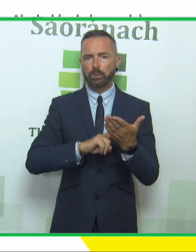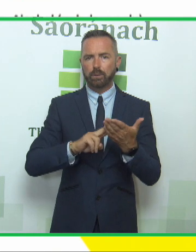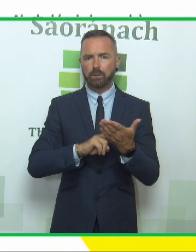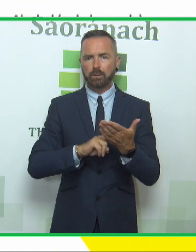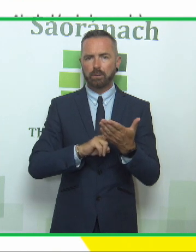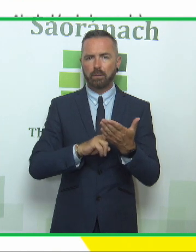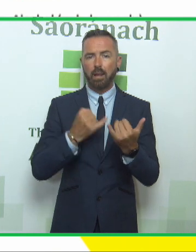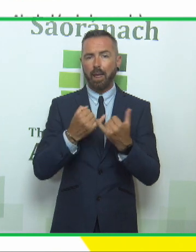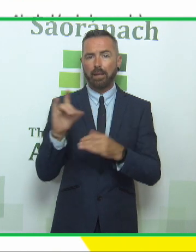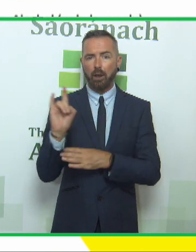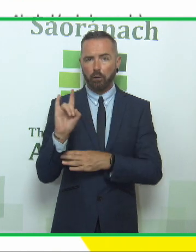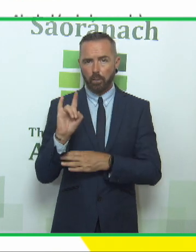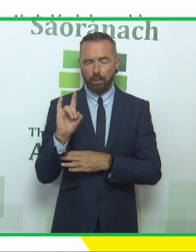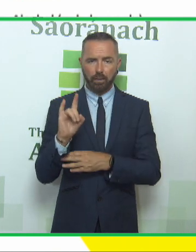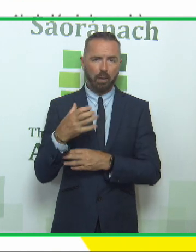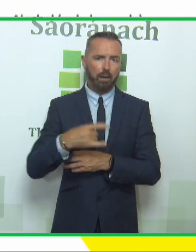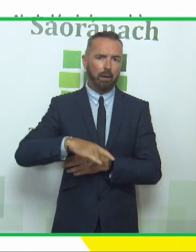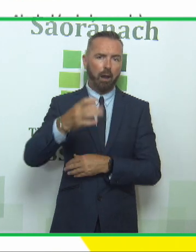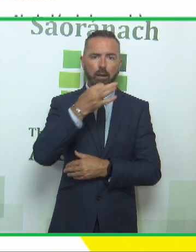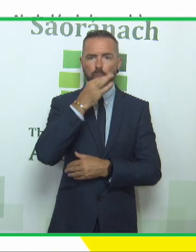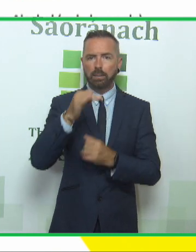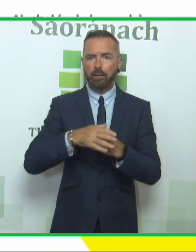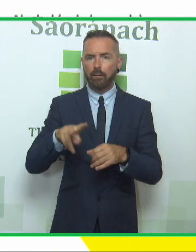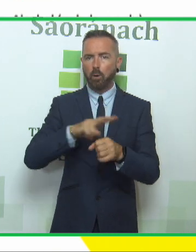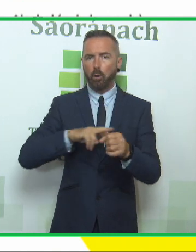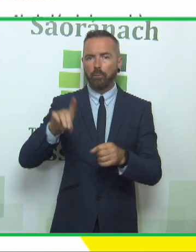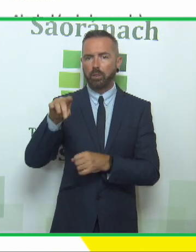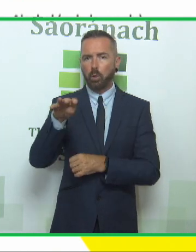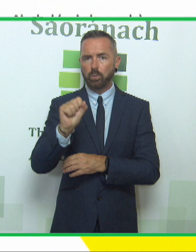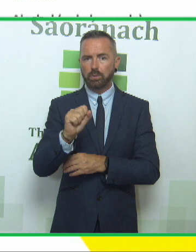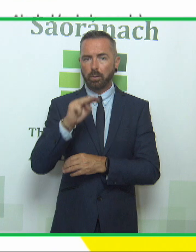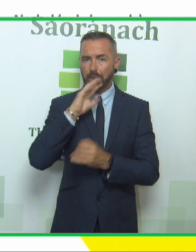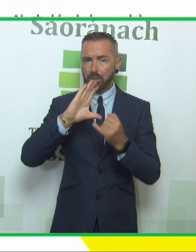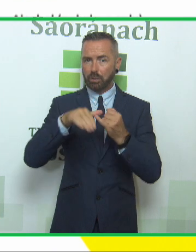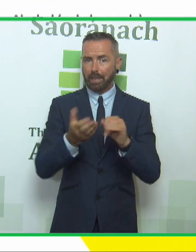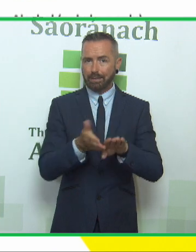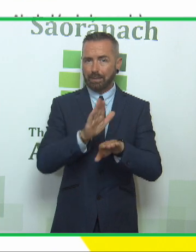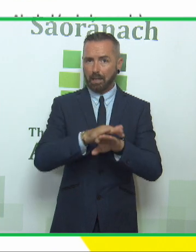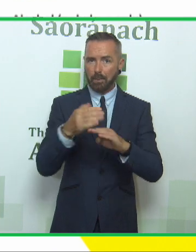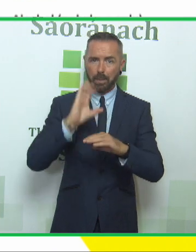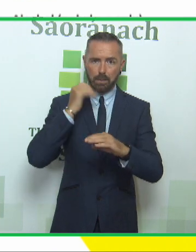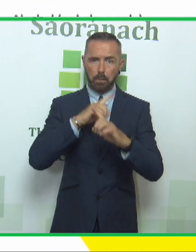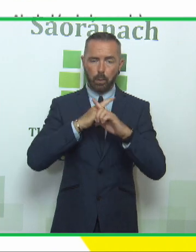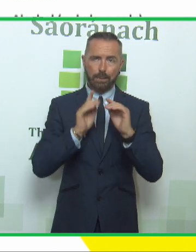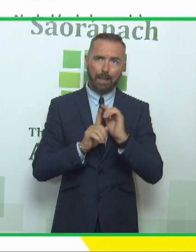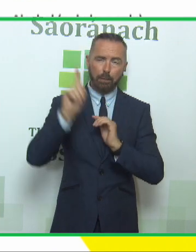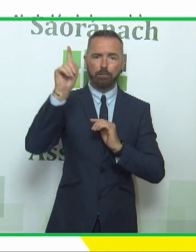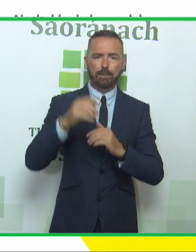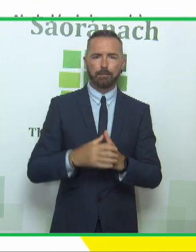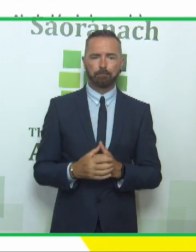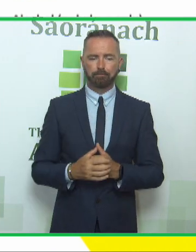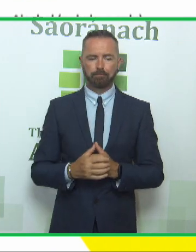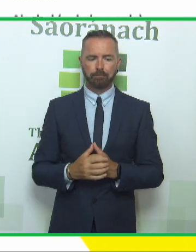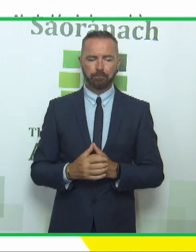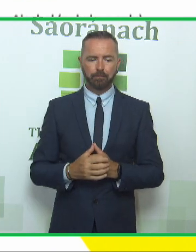problem use of opioids confer a higher risk of overdose and therefore increase a person's risk of dying due to poisoning. So you might be able to